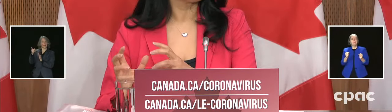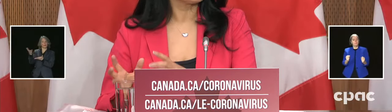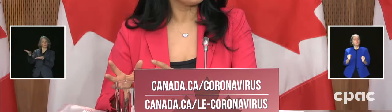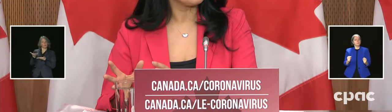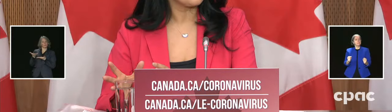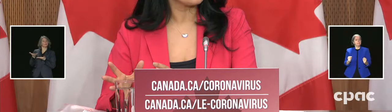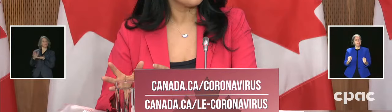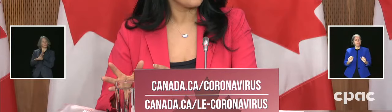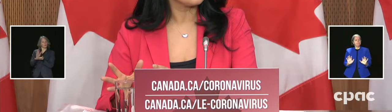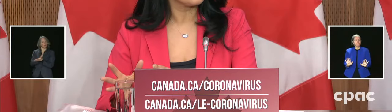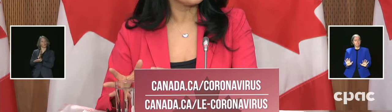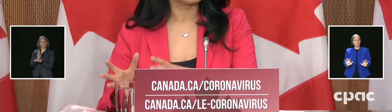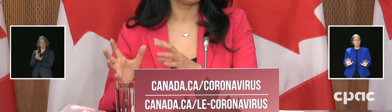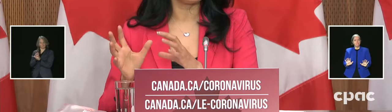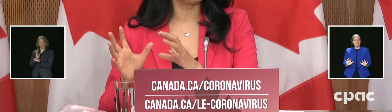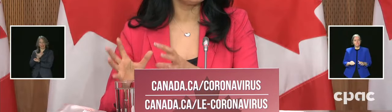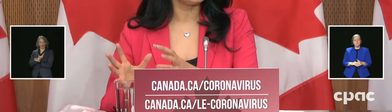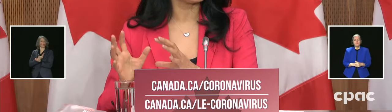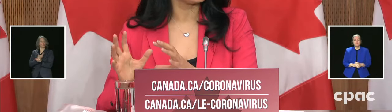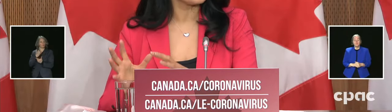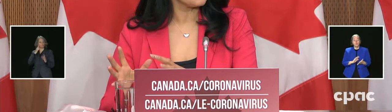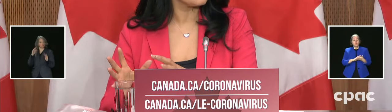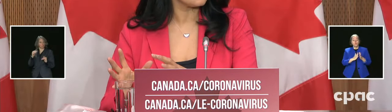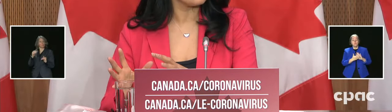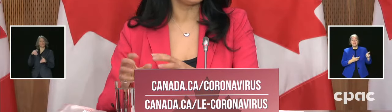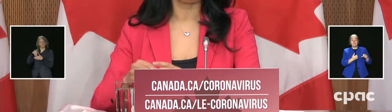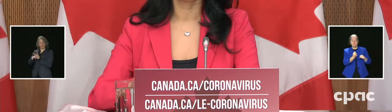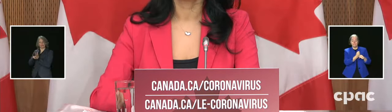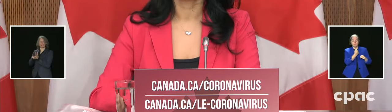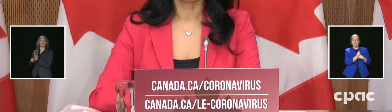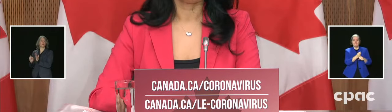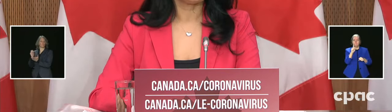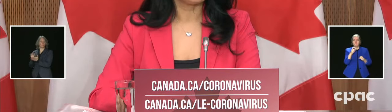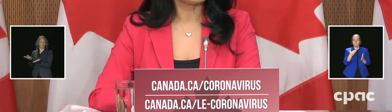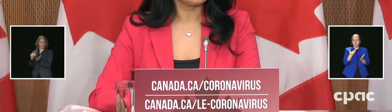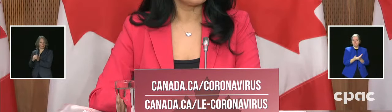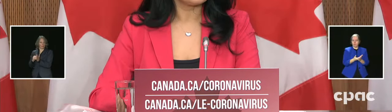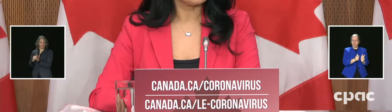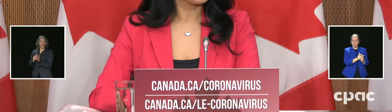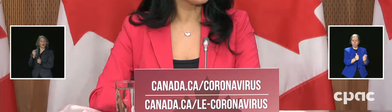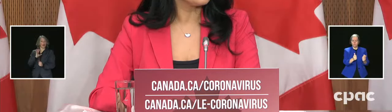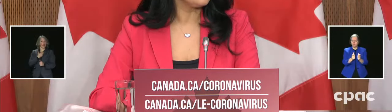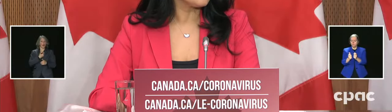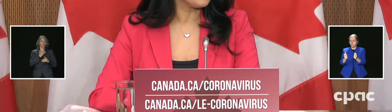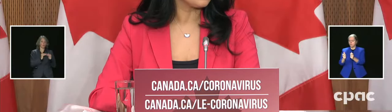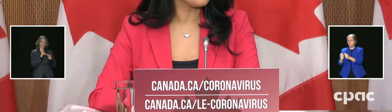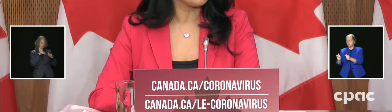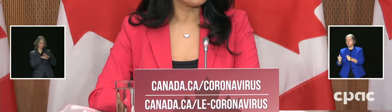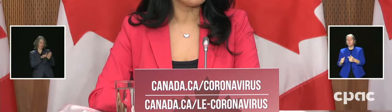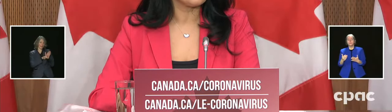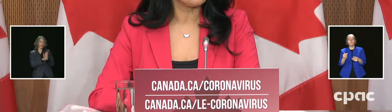call good manufacturing practices. So when we do the assessments of the sites themselves, we're really